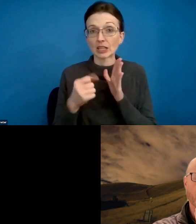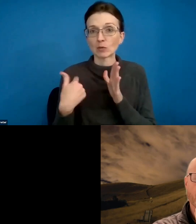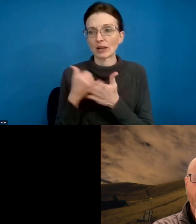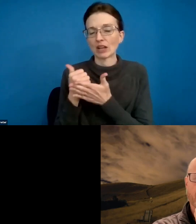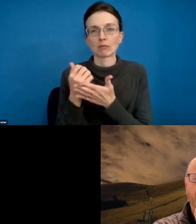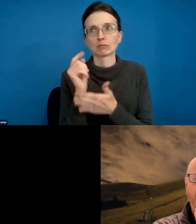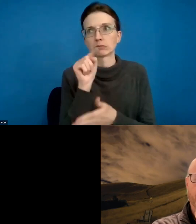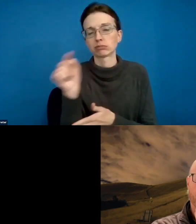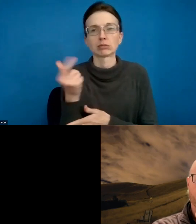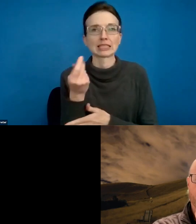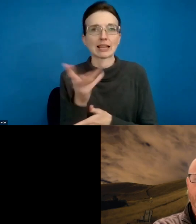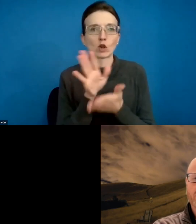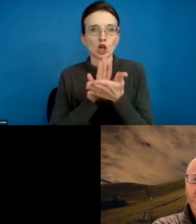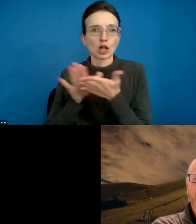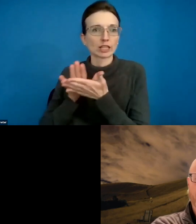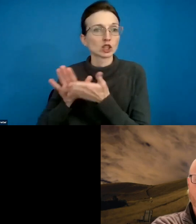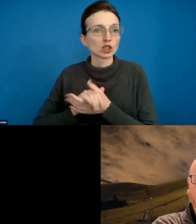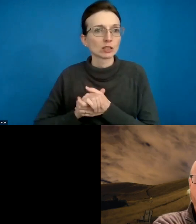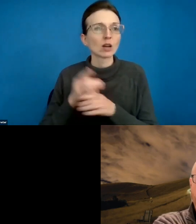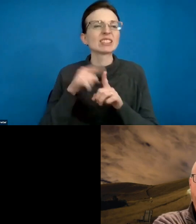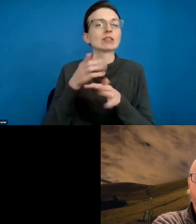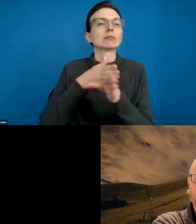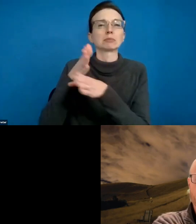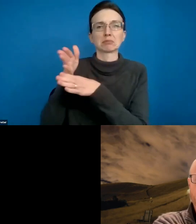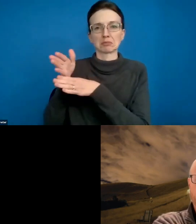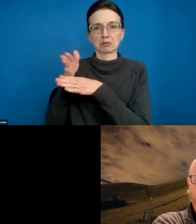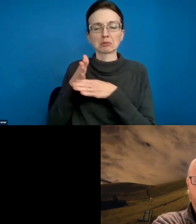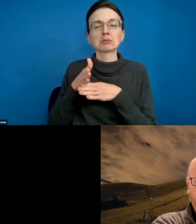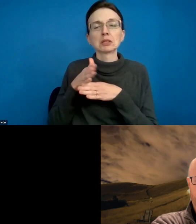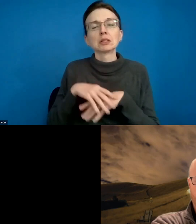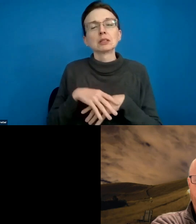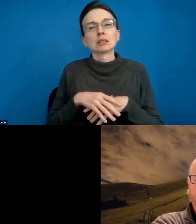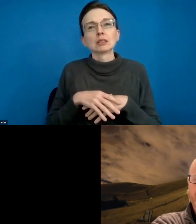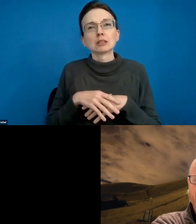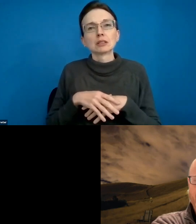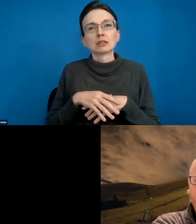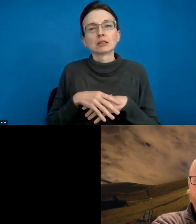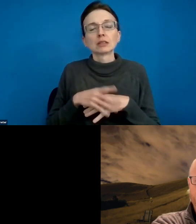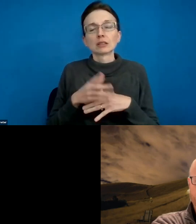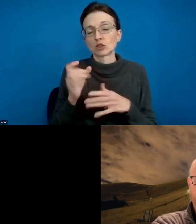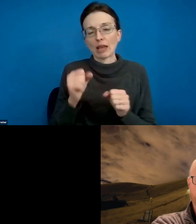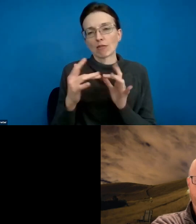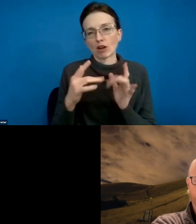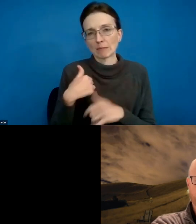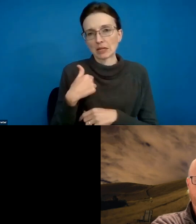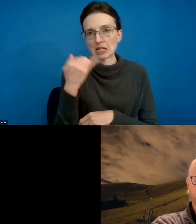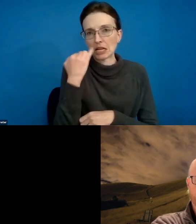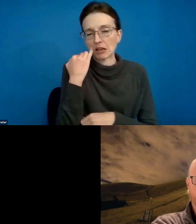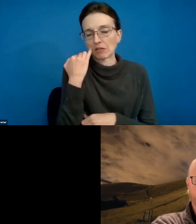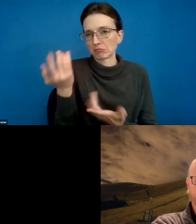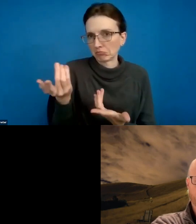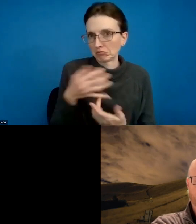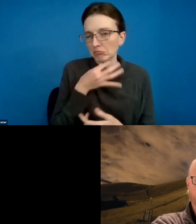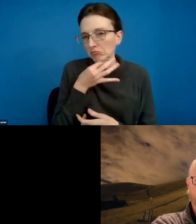So people can contact me if they have questions about that.